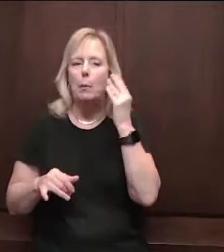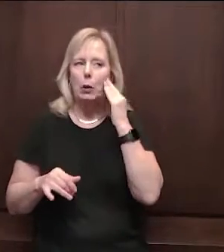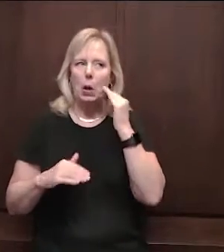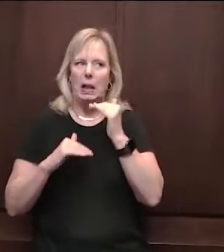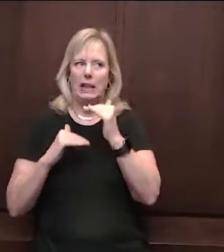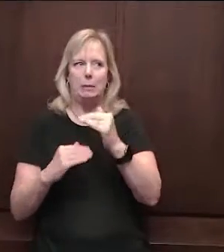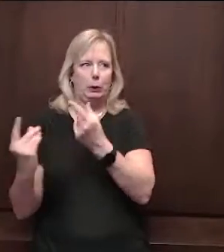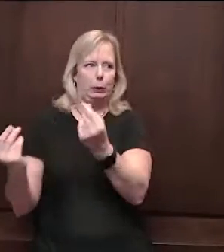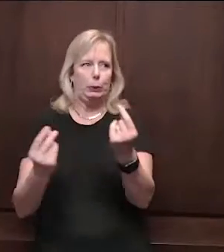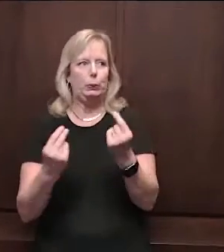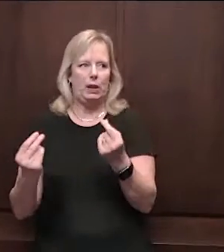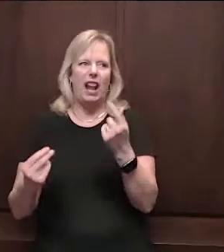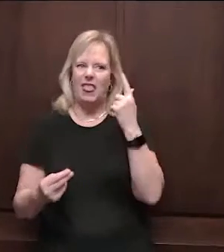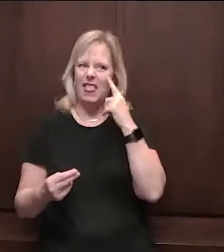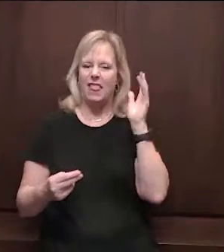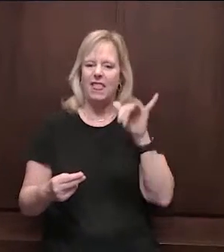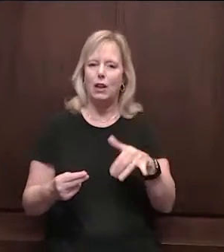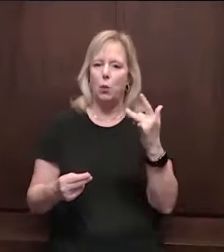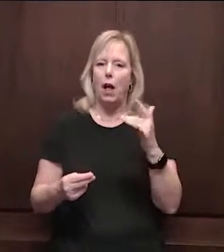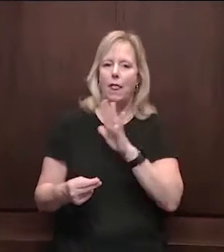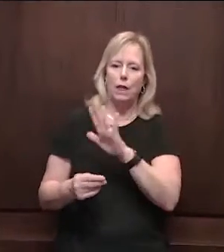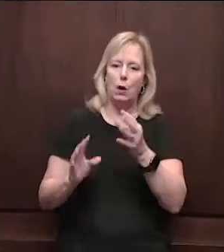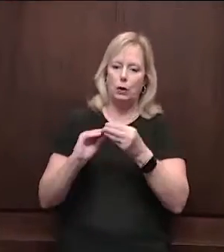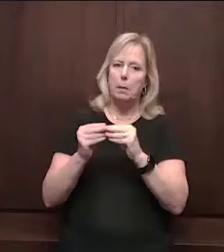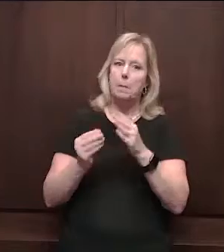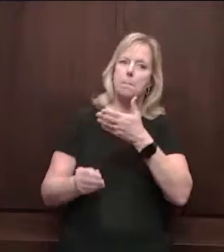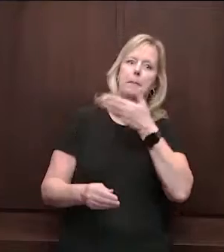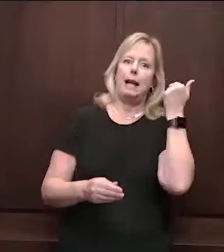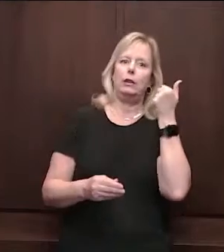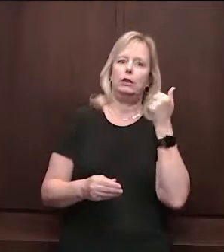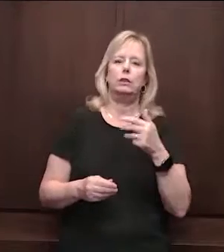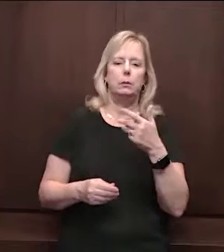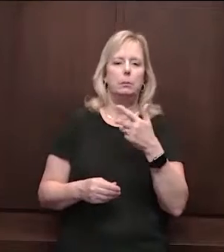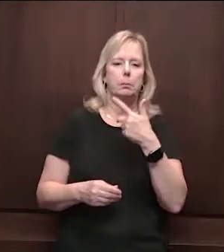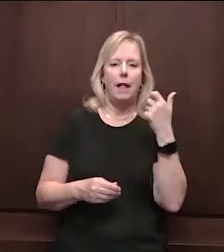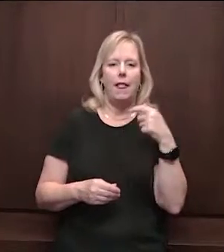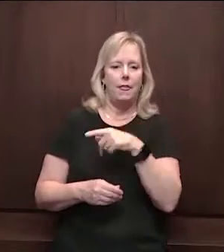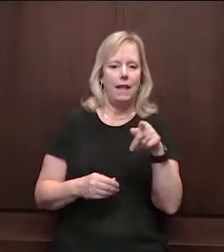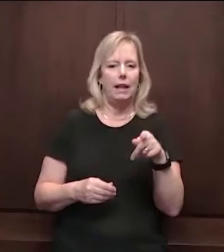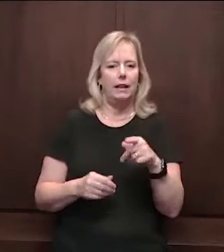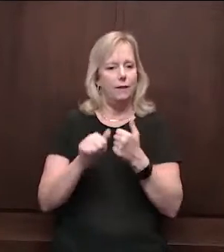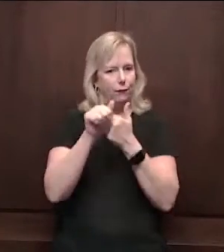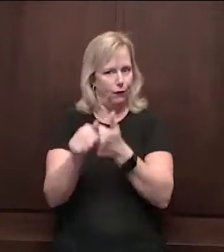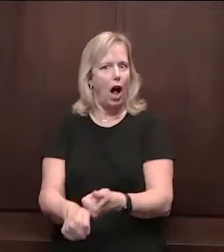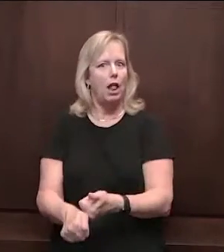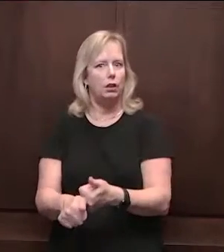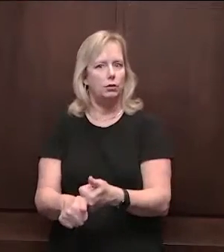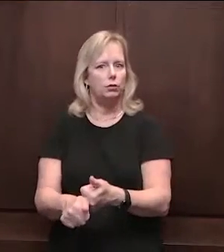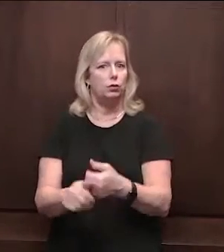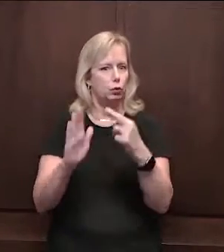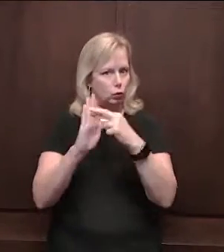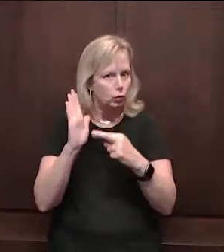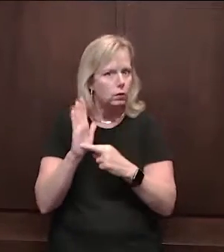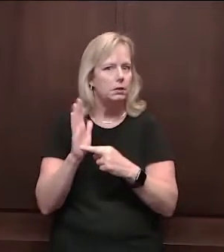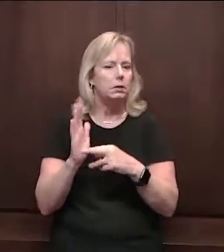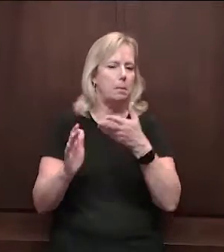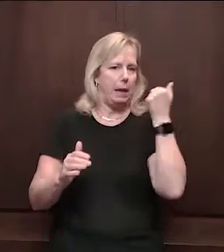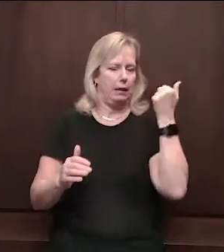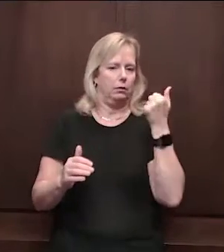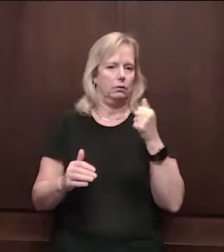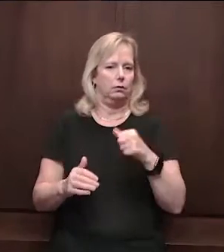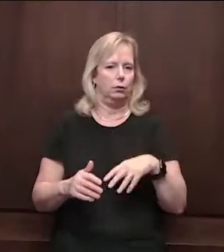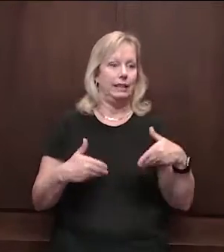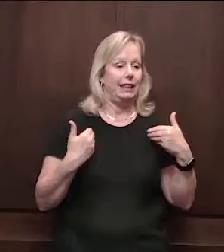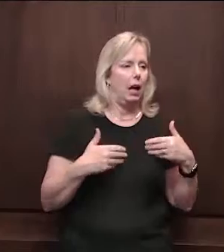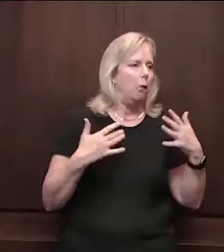limit their activities. And I think that's why their numbers are less, because they're really abiding Taking those precautions and abiding by the mitigation, so they're